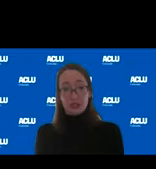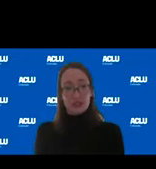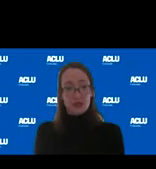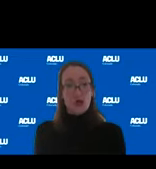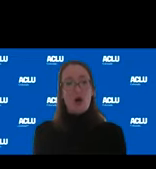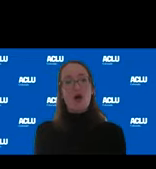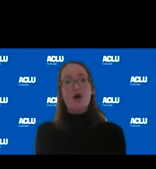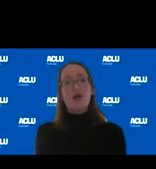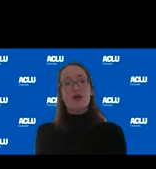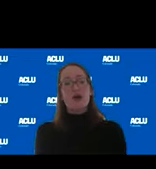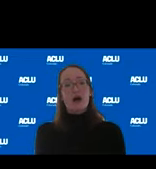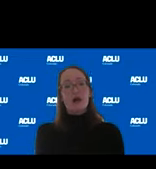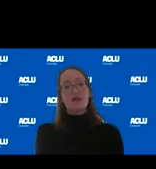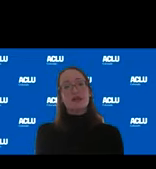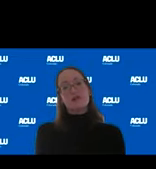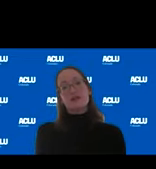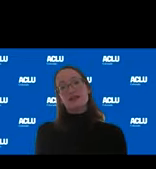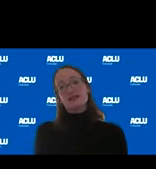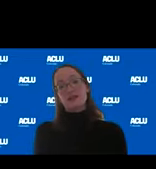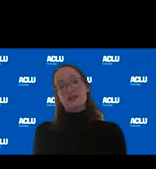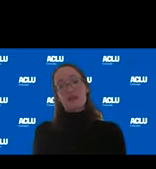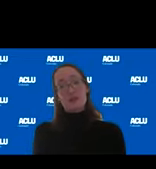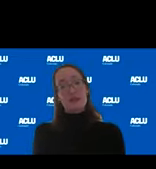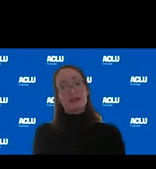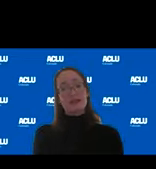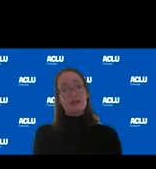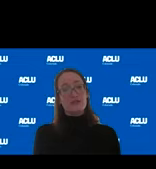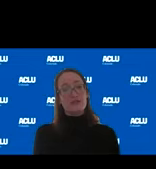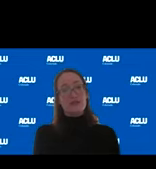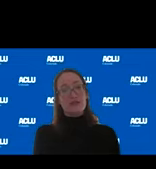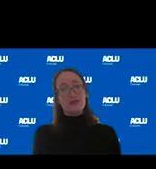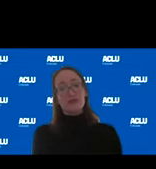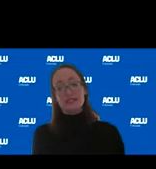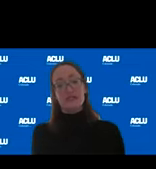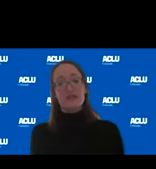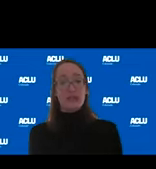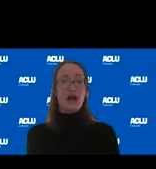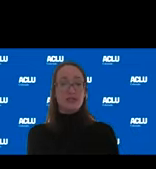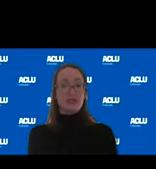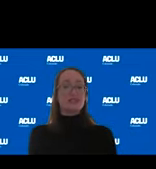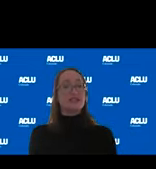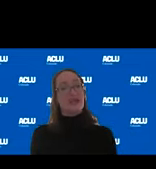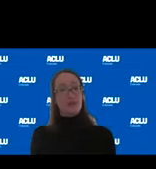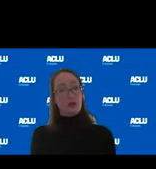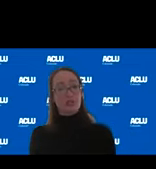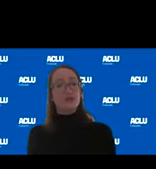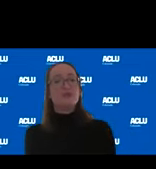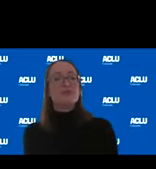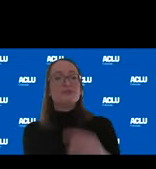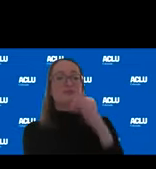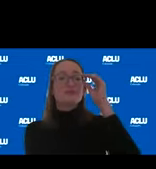especially too, all really utilize in-person voting because they can receive the accommodations that they have a right